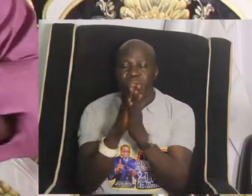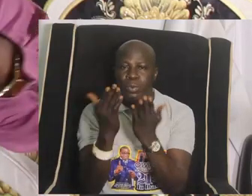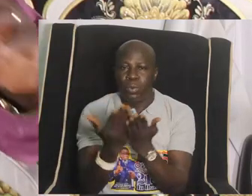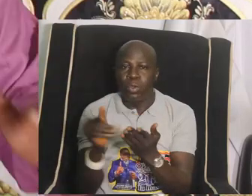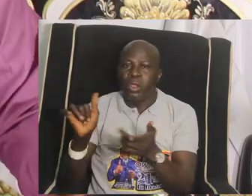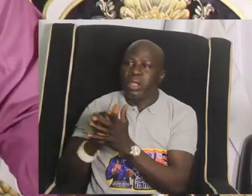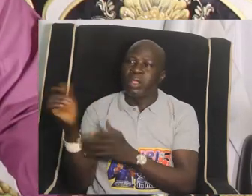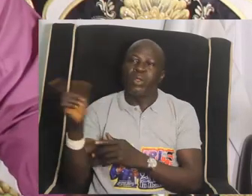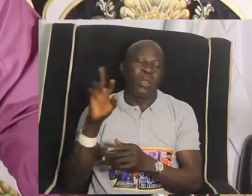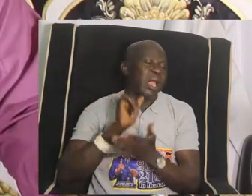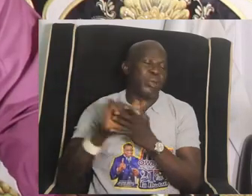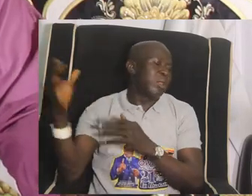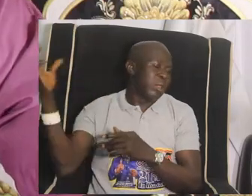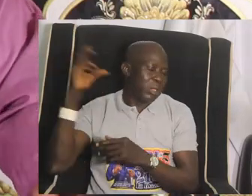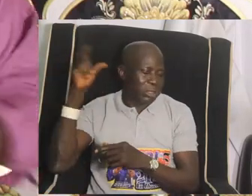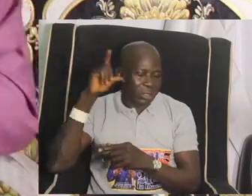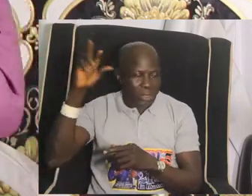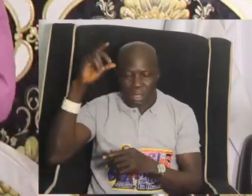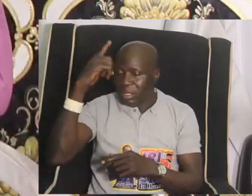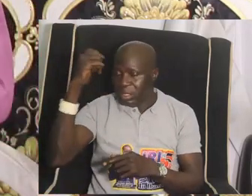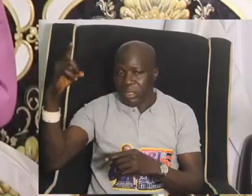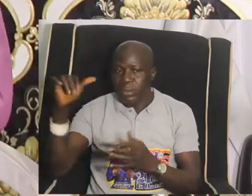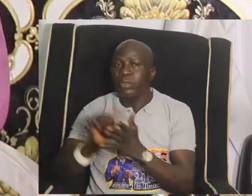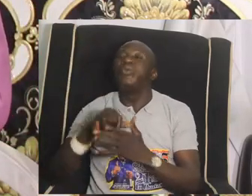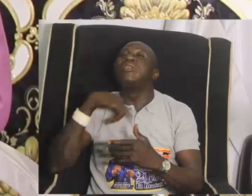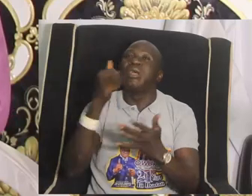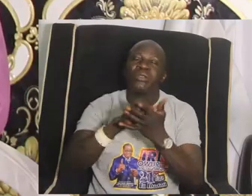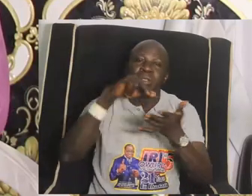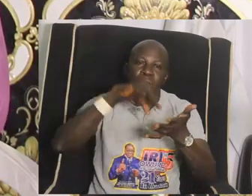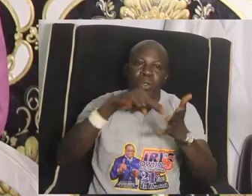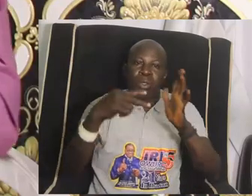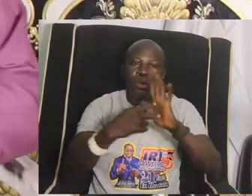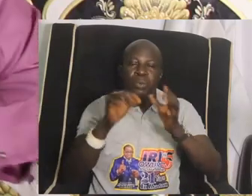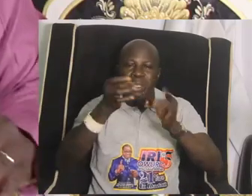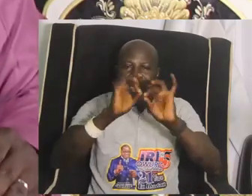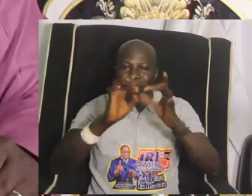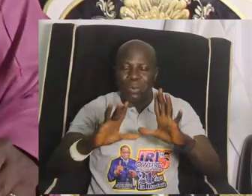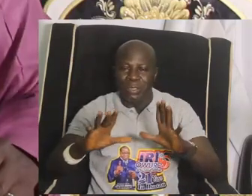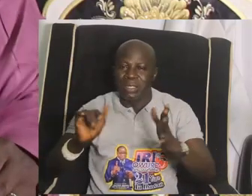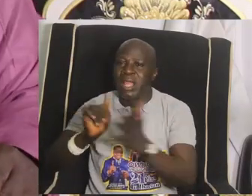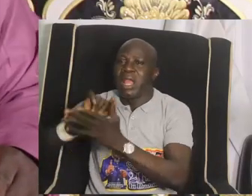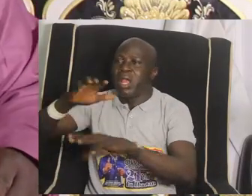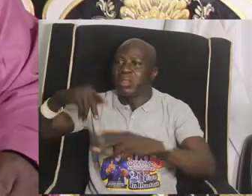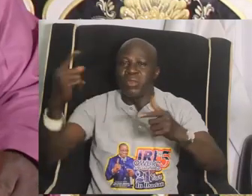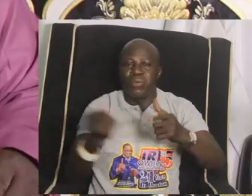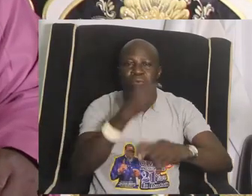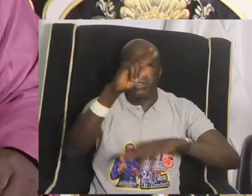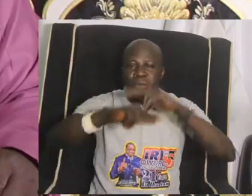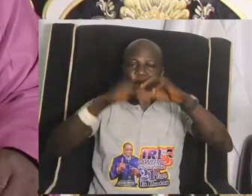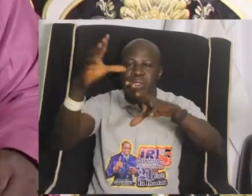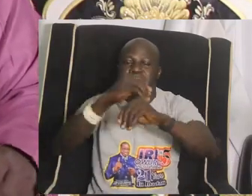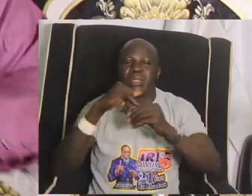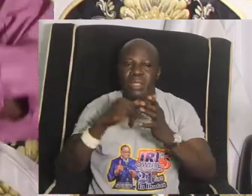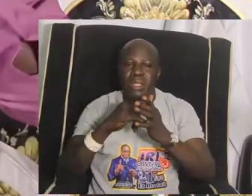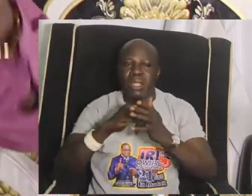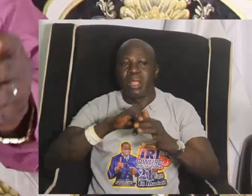see at my boala. Where we listen to testimony. I just saw it tomorrow. Dream and interpretation. At the base to my tele. And the step that